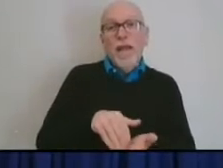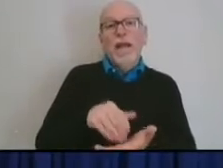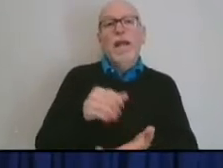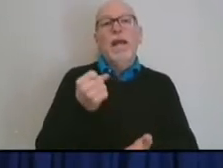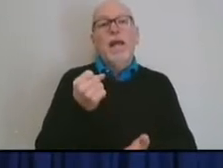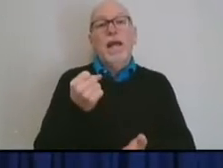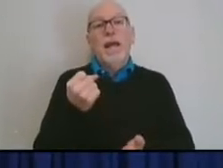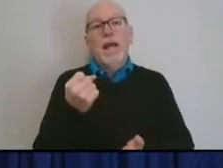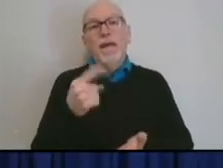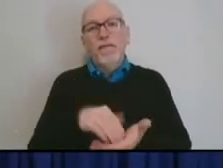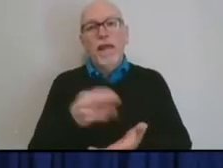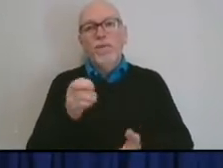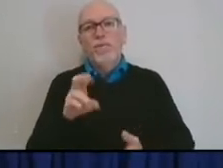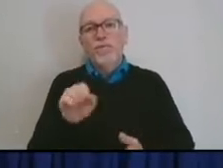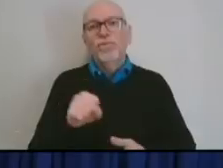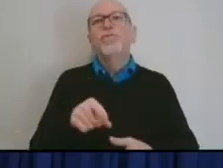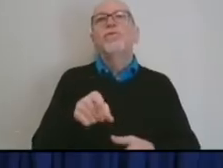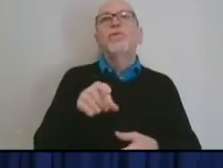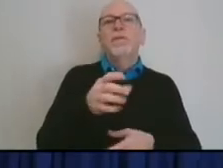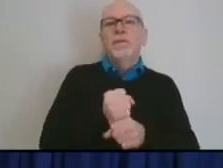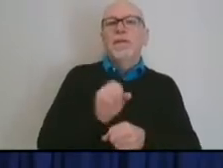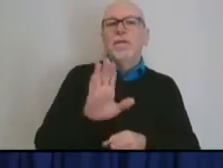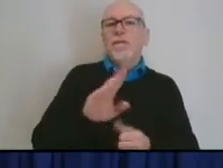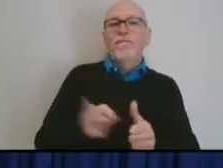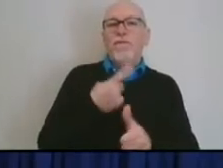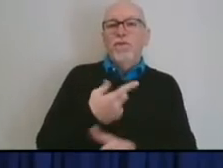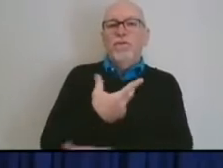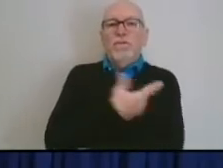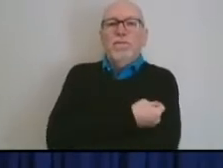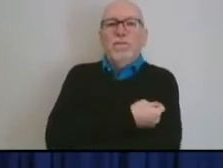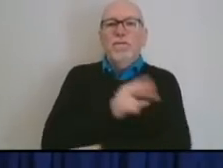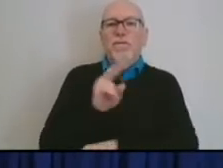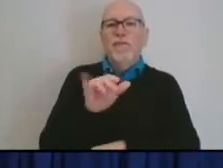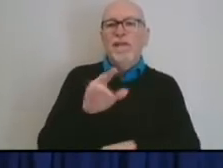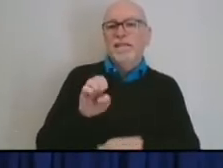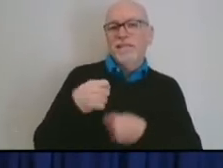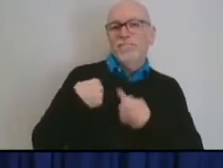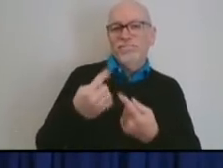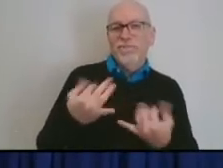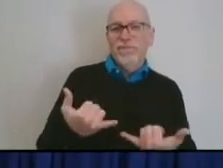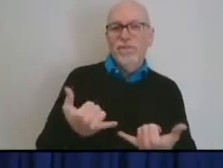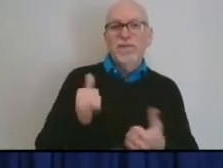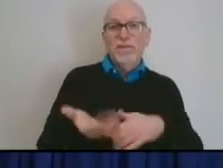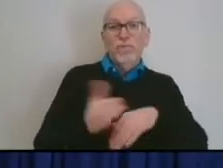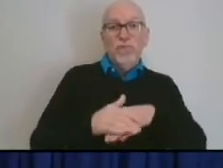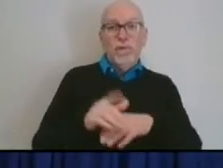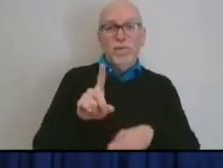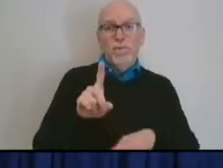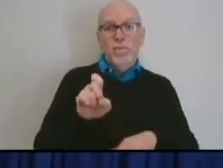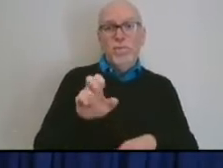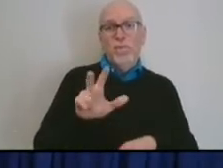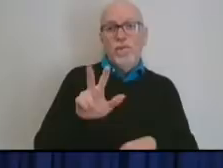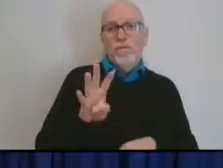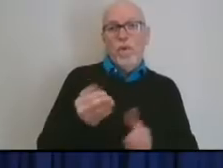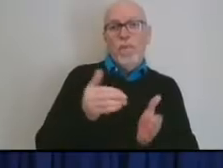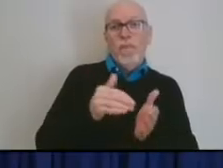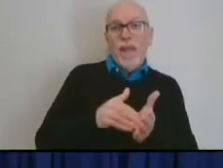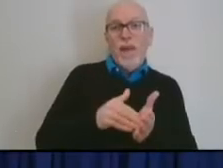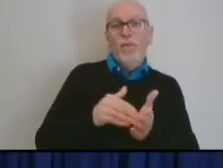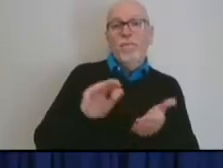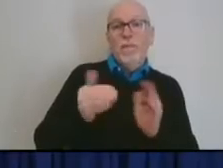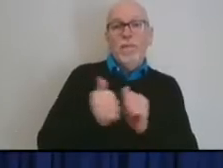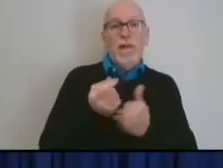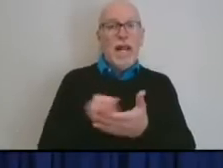11,000 Hoosiers have received their first dose of vaccine as of today. That's an increase of 134,000 from last